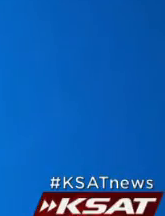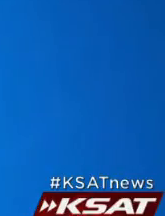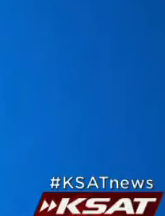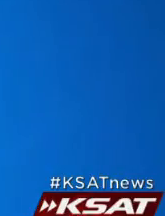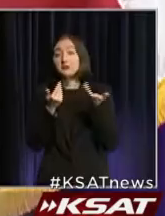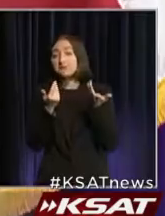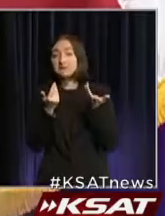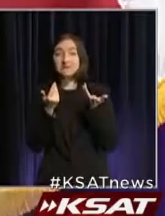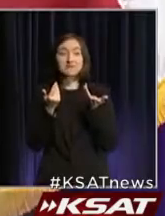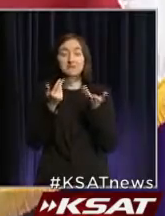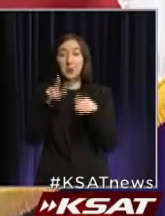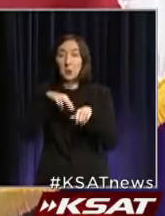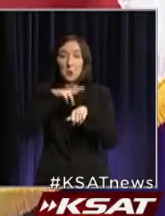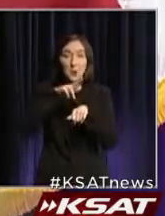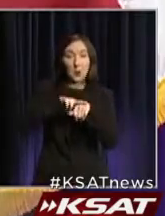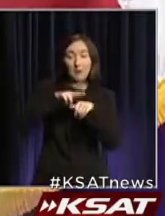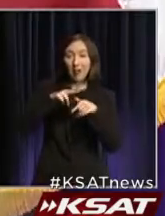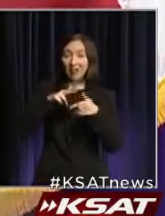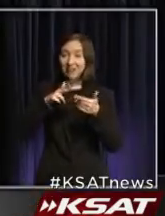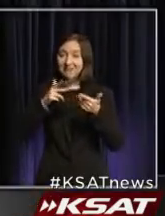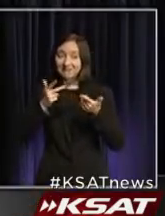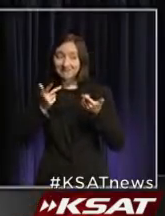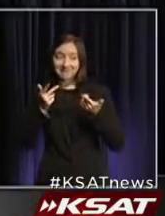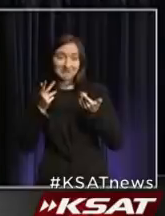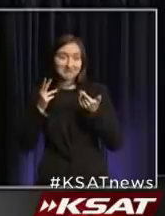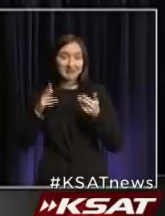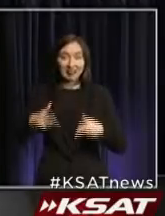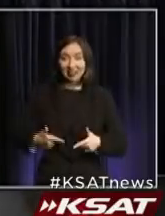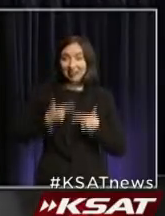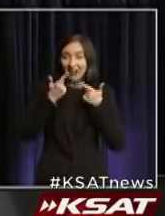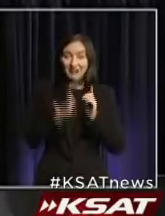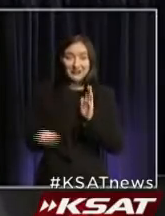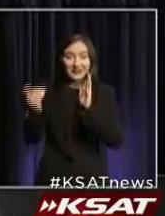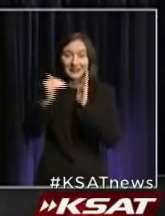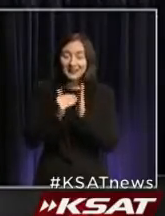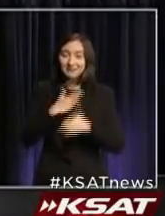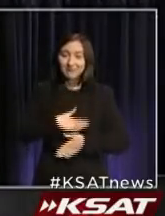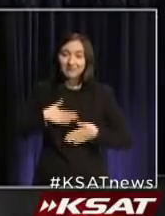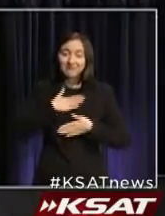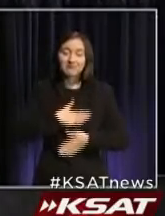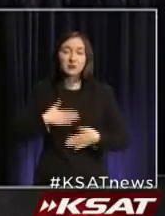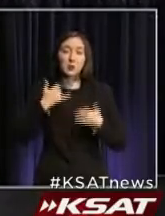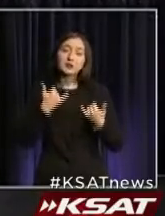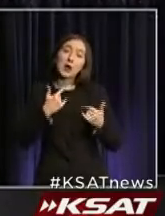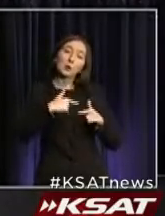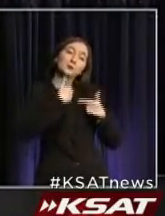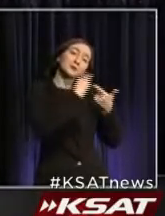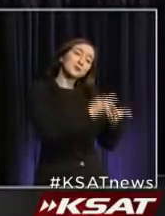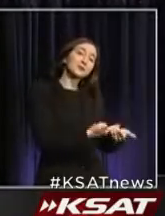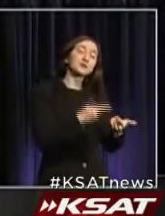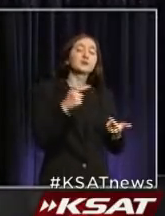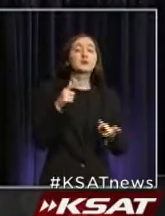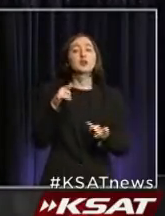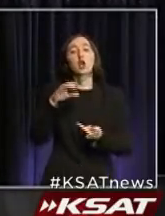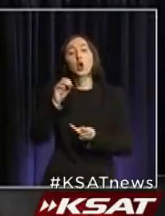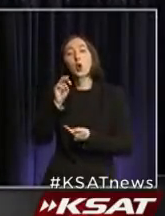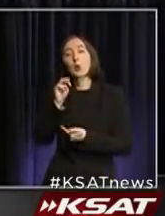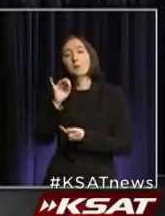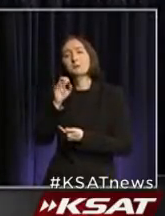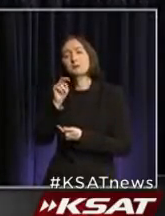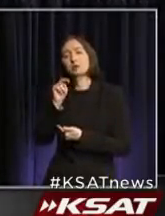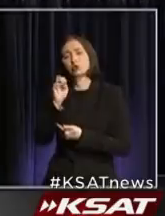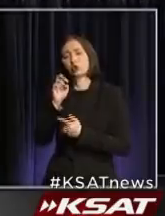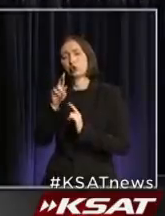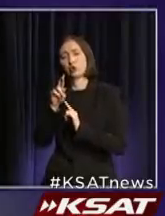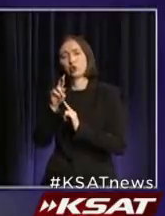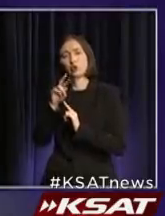that life return to normal again. So let me turn it now to Commissioner Rodriguez. Great. Thank you, Mayor. And I think the good news is